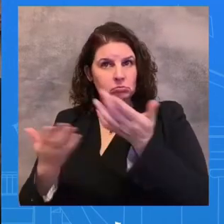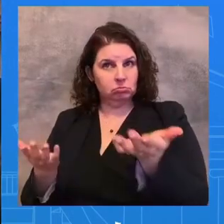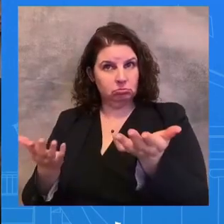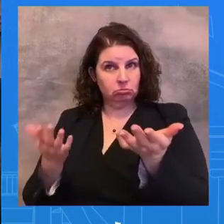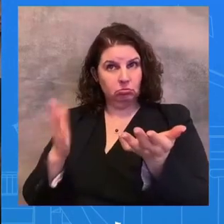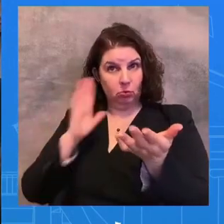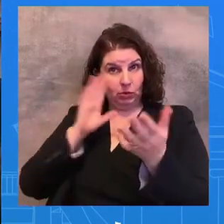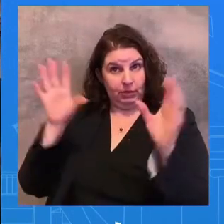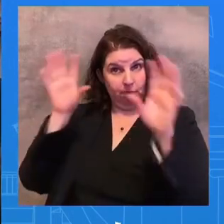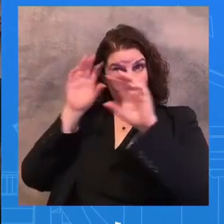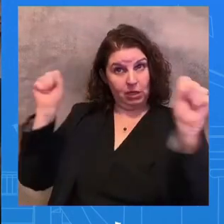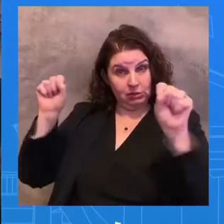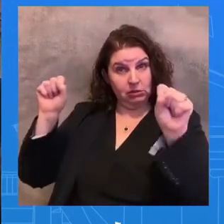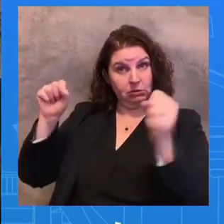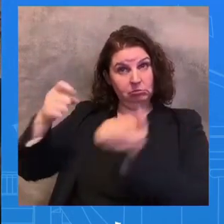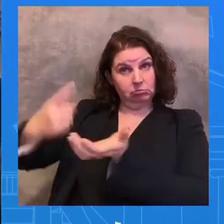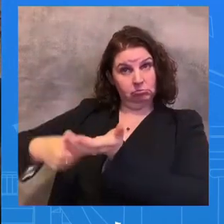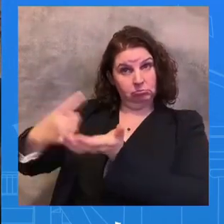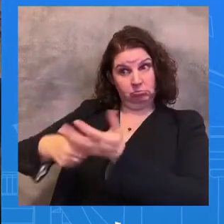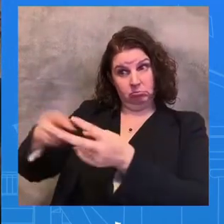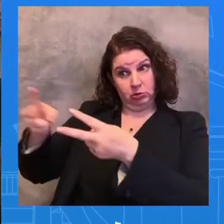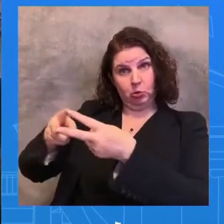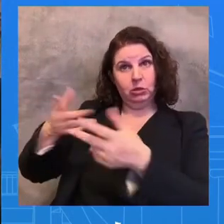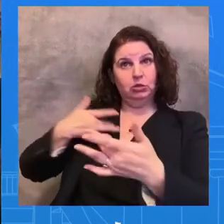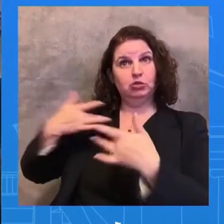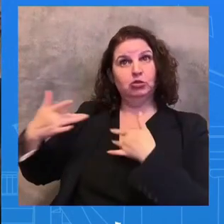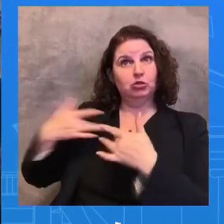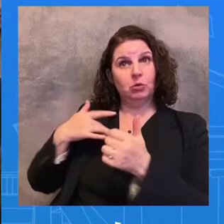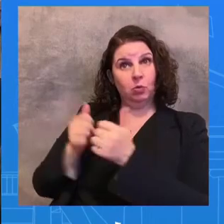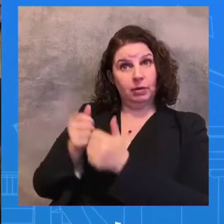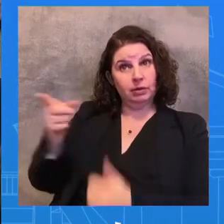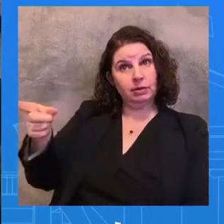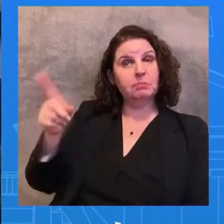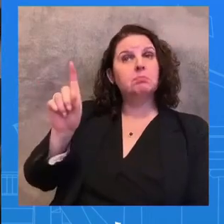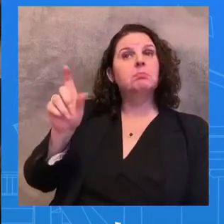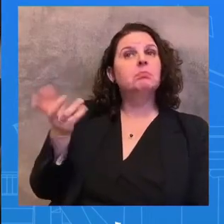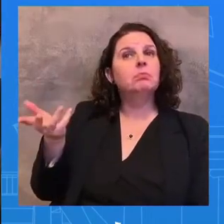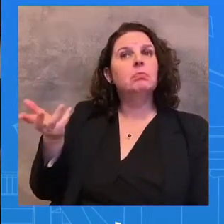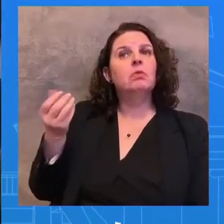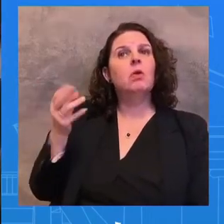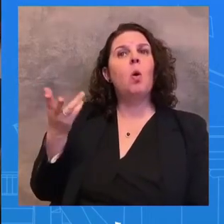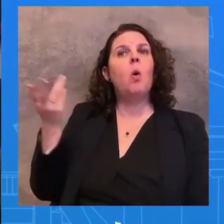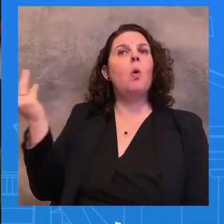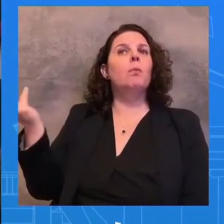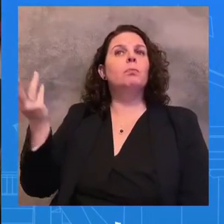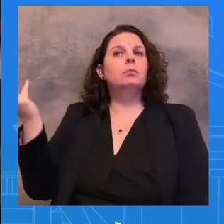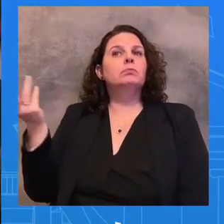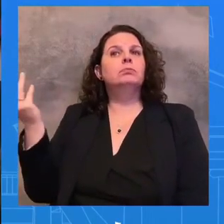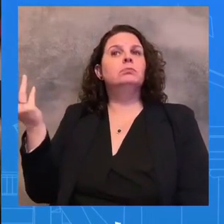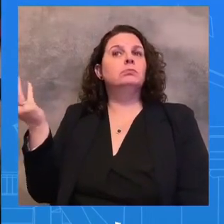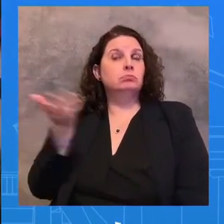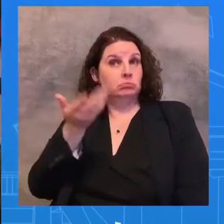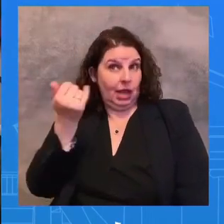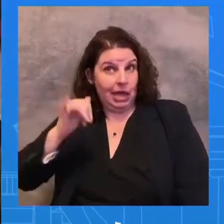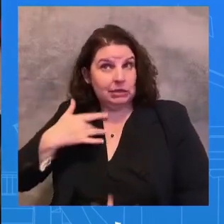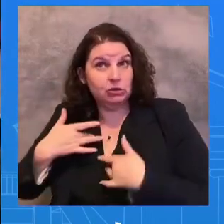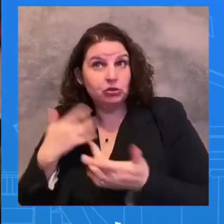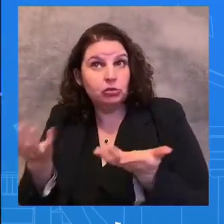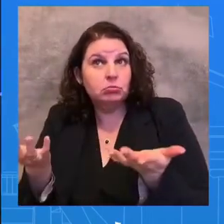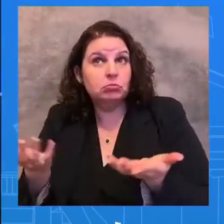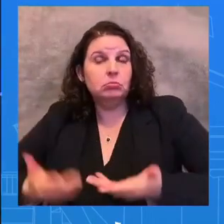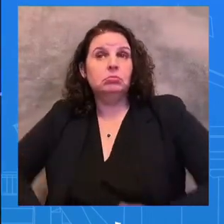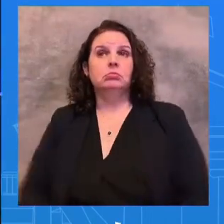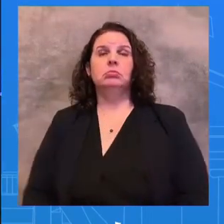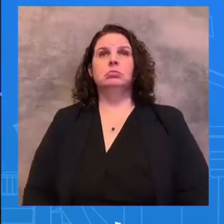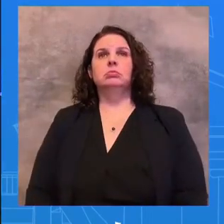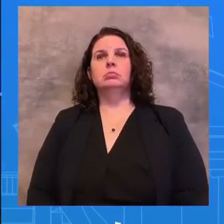raise with his counterpart during this visit, or something that causes any concern on the part of the administration? We've seen